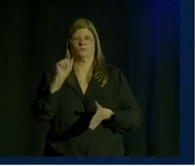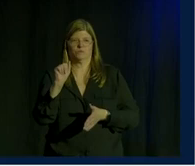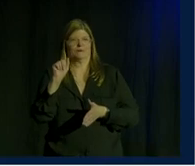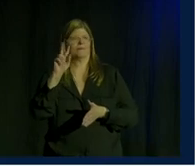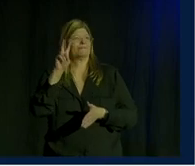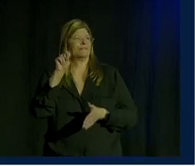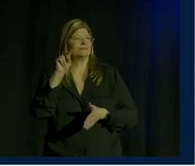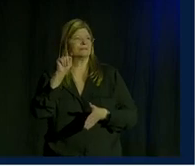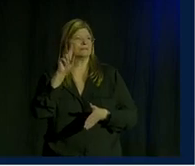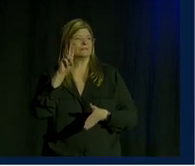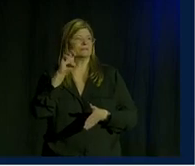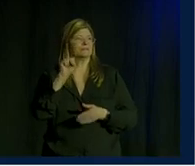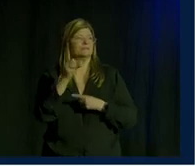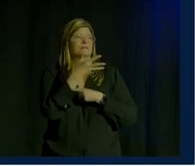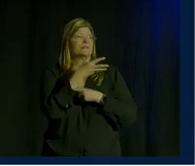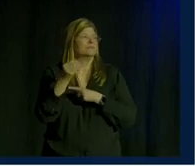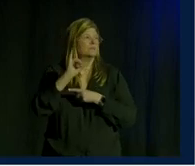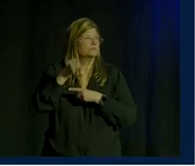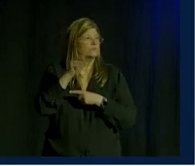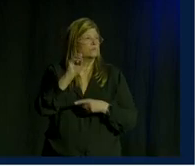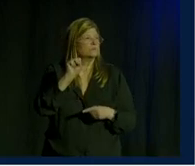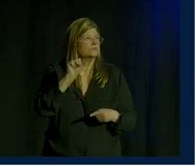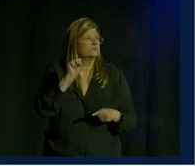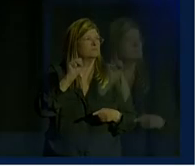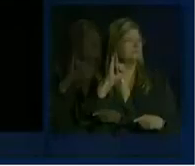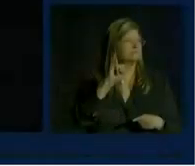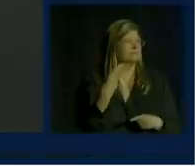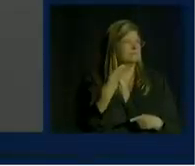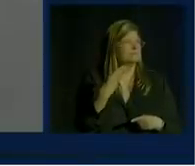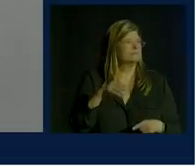Great Street Grantees recipients.